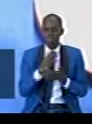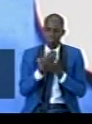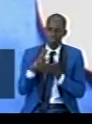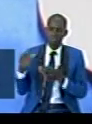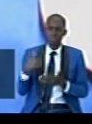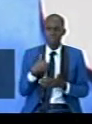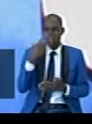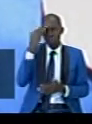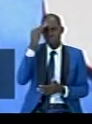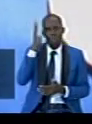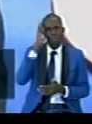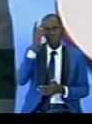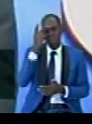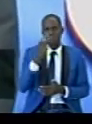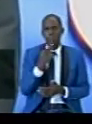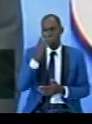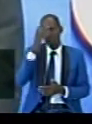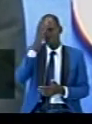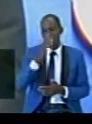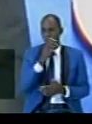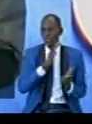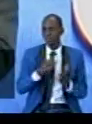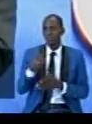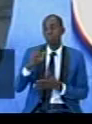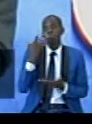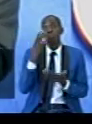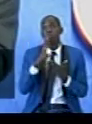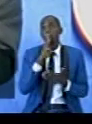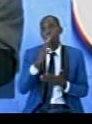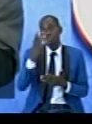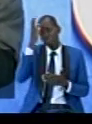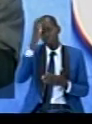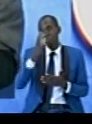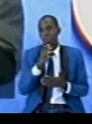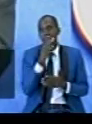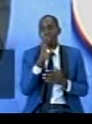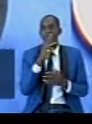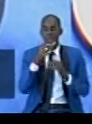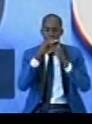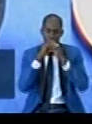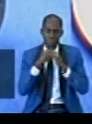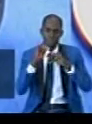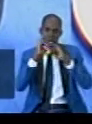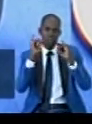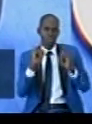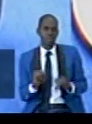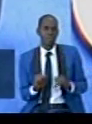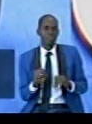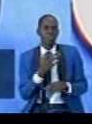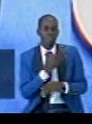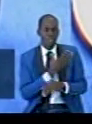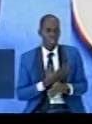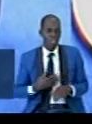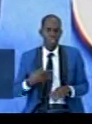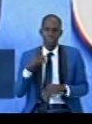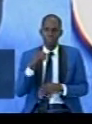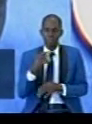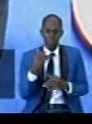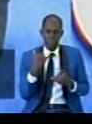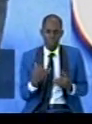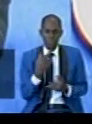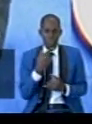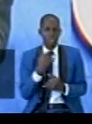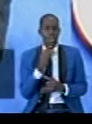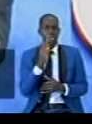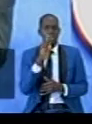me? Maybe they are worshiping idols. And then I've come to say, I've discovered that Jesus is Savior,